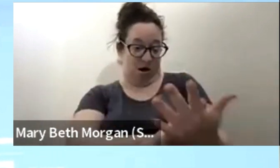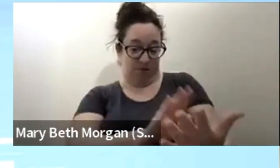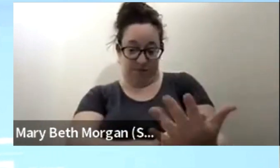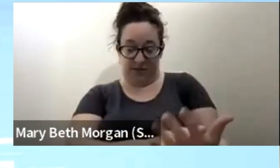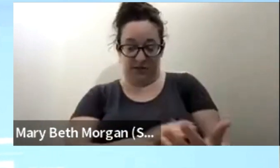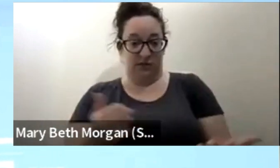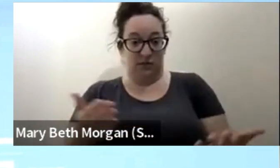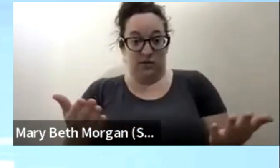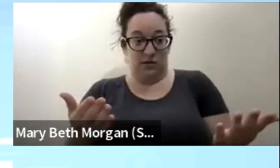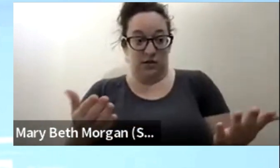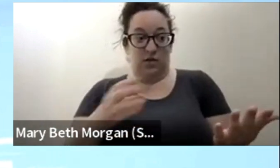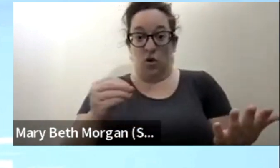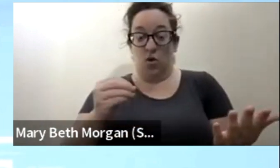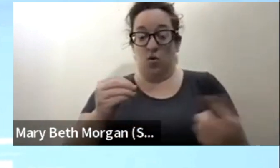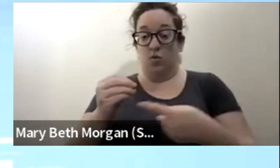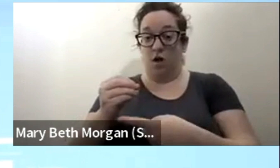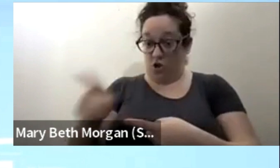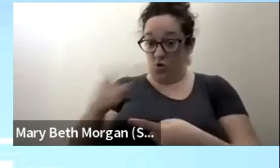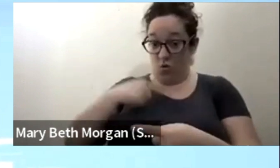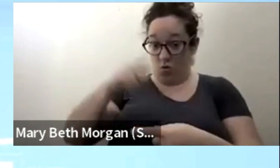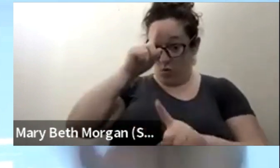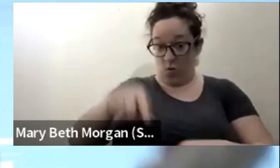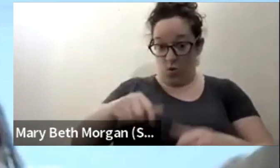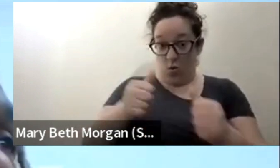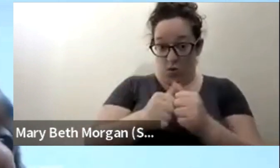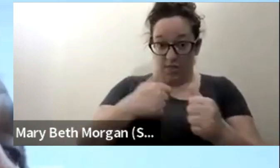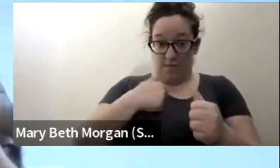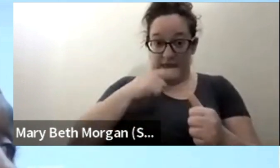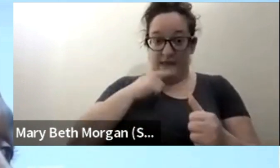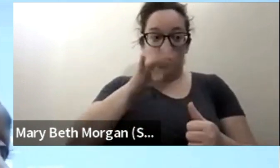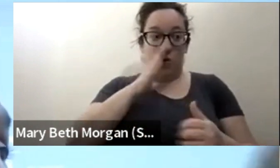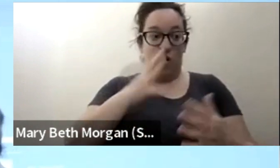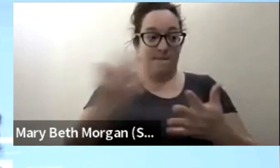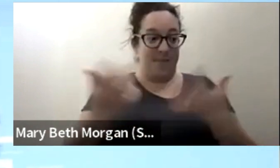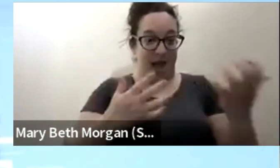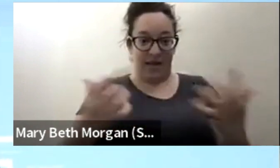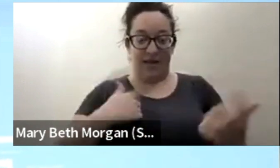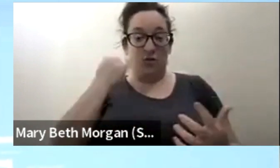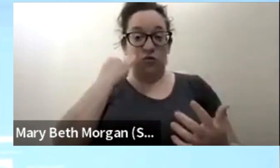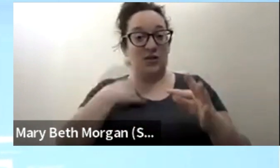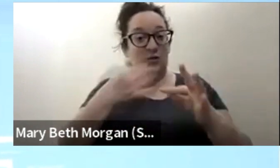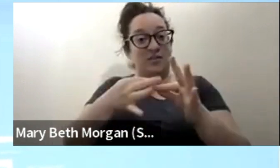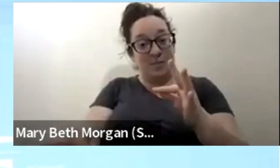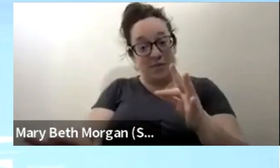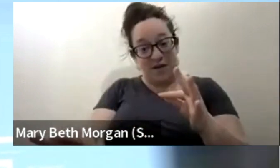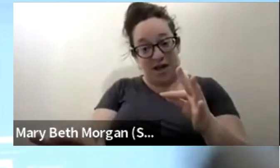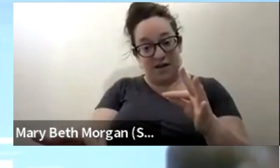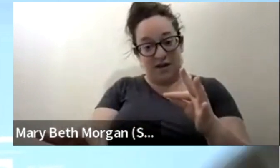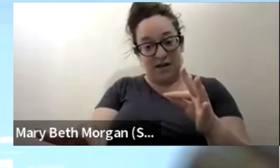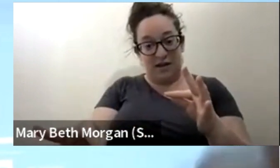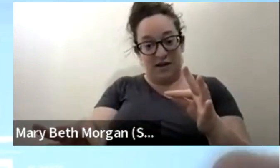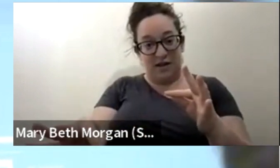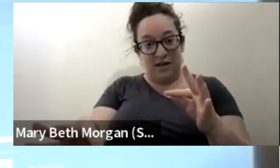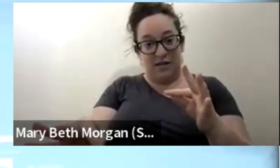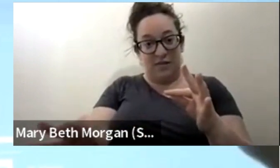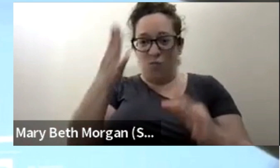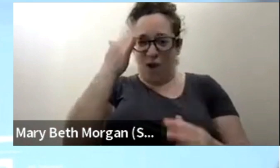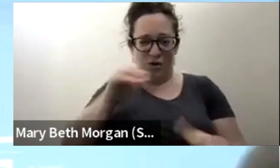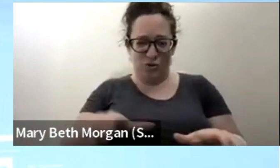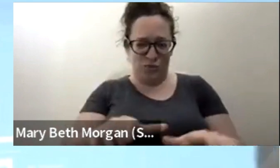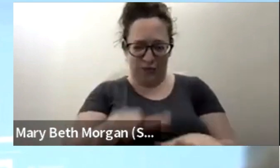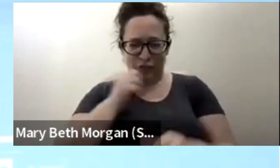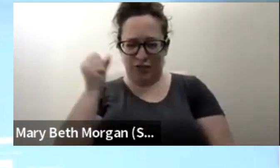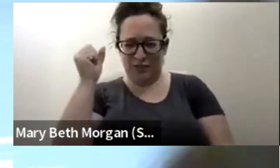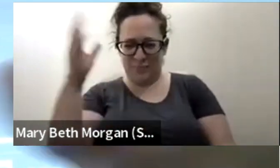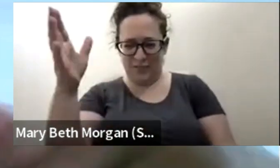you're somebody who goes, there's a black and there's, again, you're thinking binary. That's binary thinking, as opposed to how do